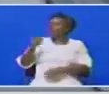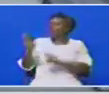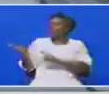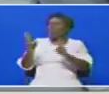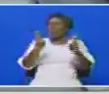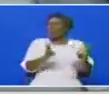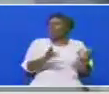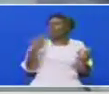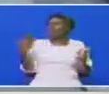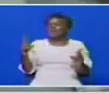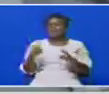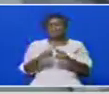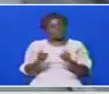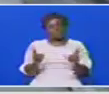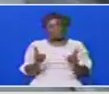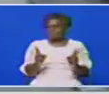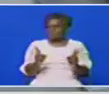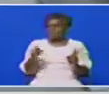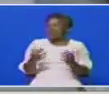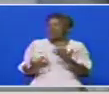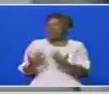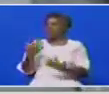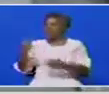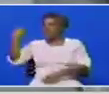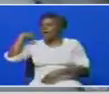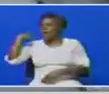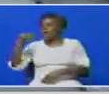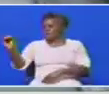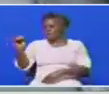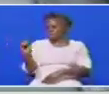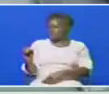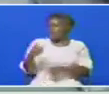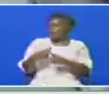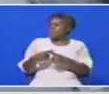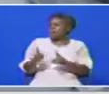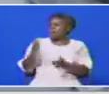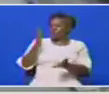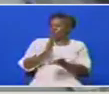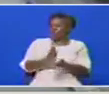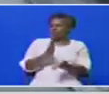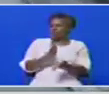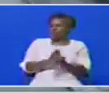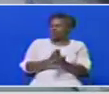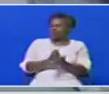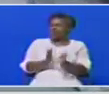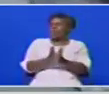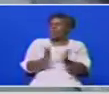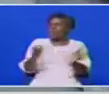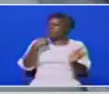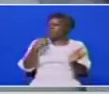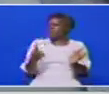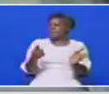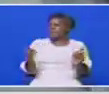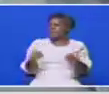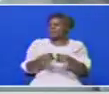thing that you simply wake up and foot the numbers of fingers that you feel you should, but indeed must be convincing to the public. And that is